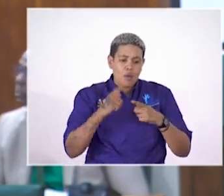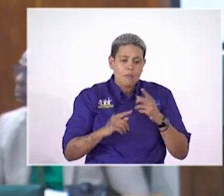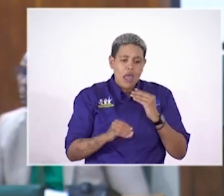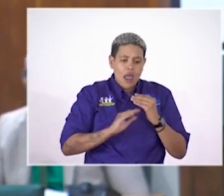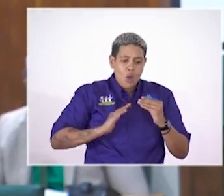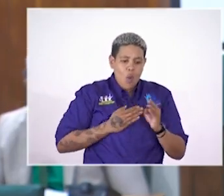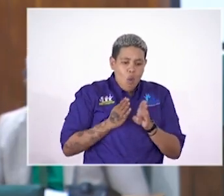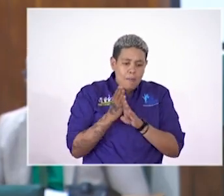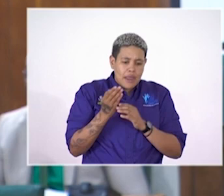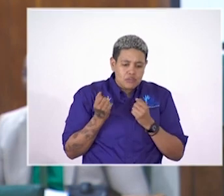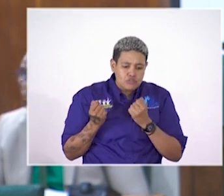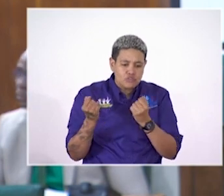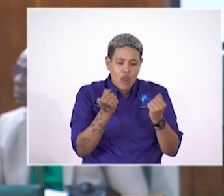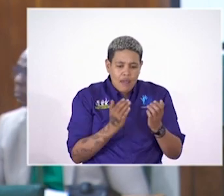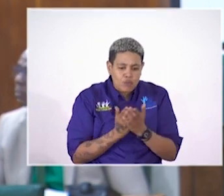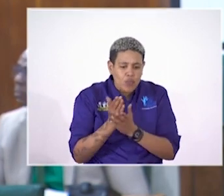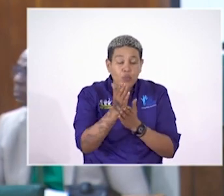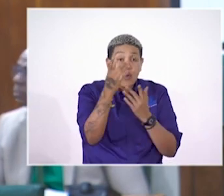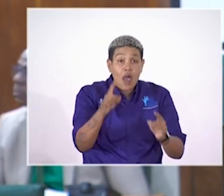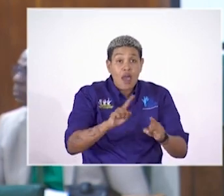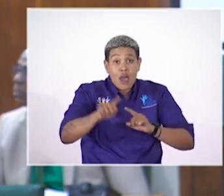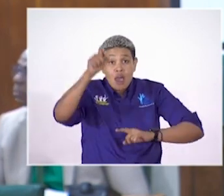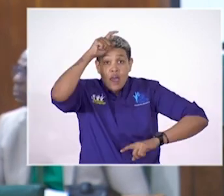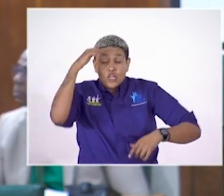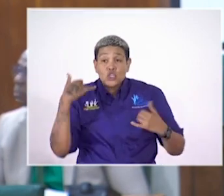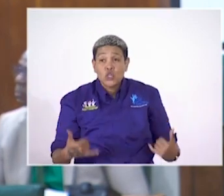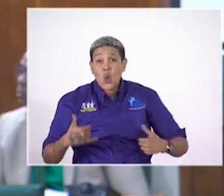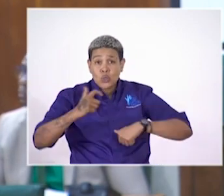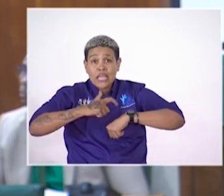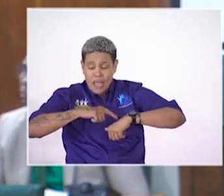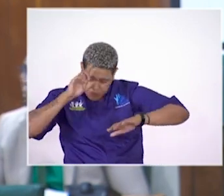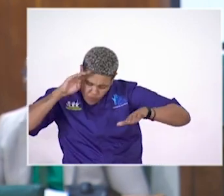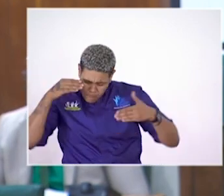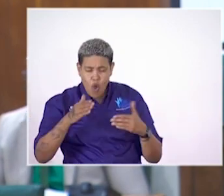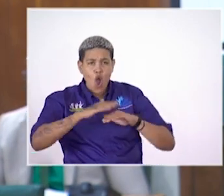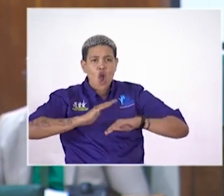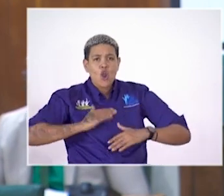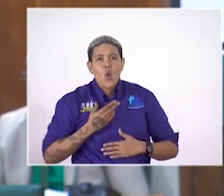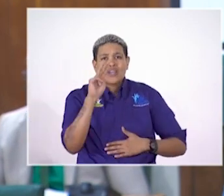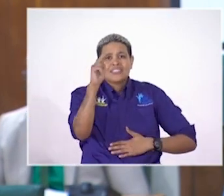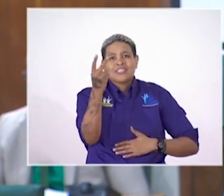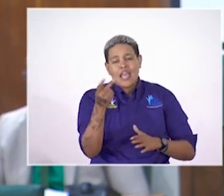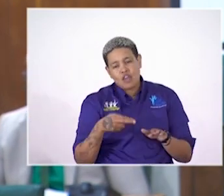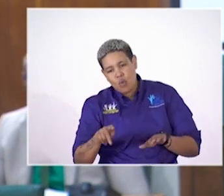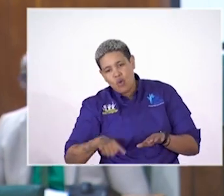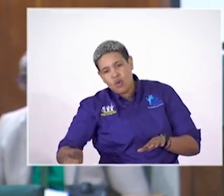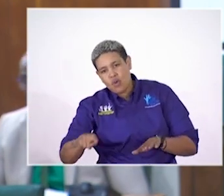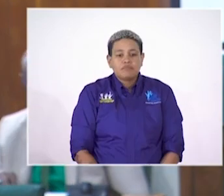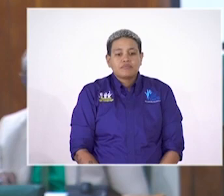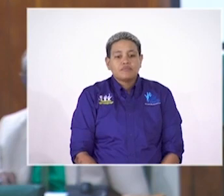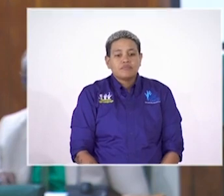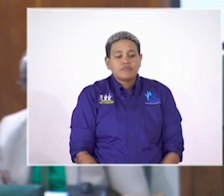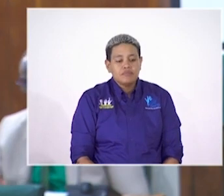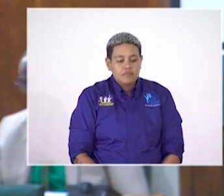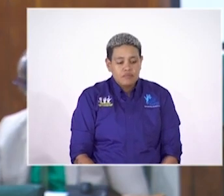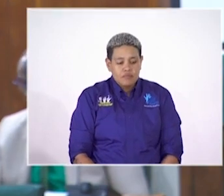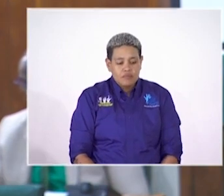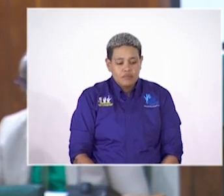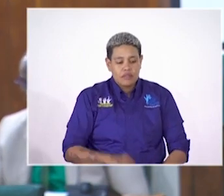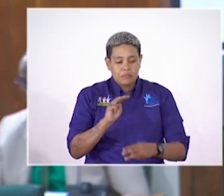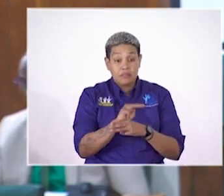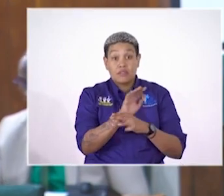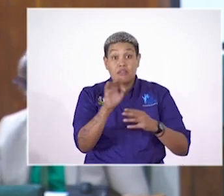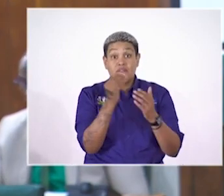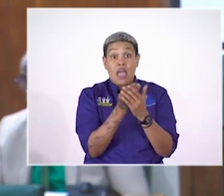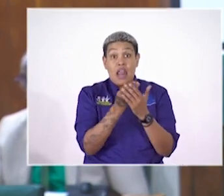main thoroughfares. However, it is now time to address our secondary roads and local roads. The Minister of